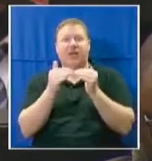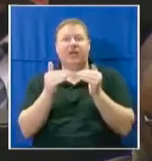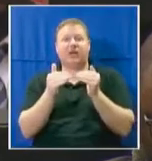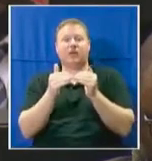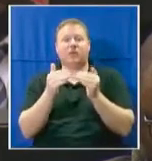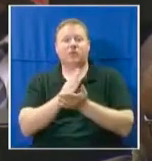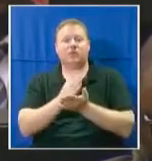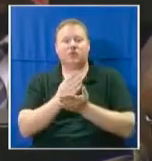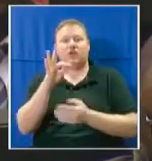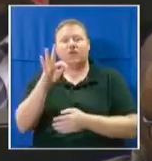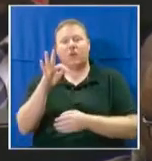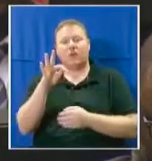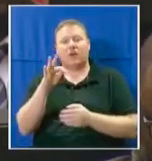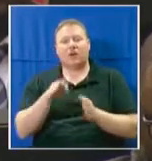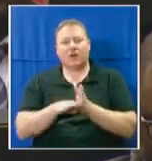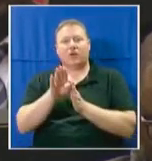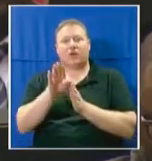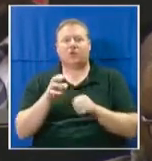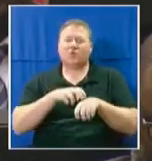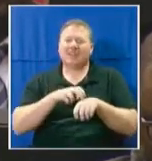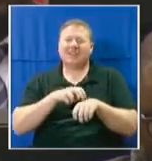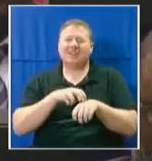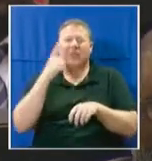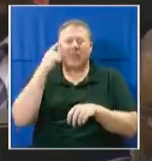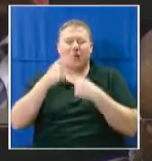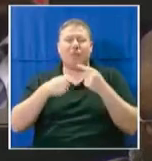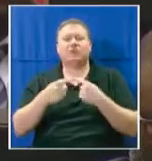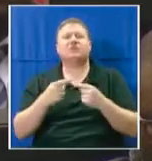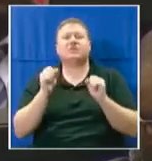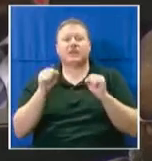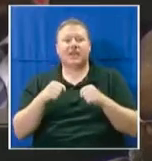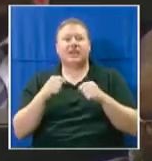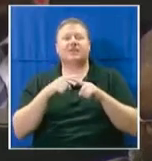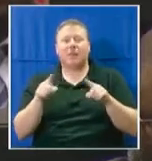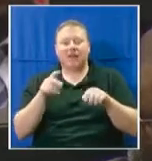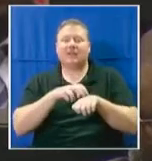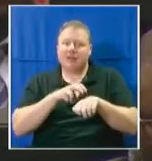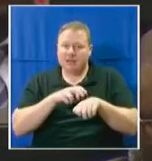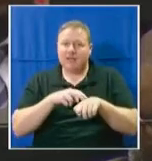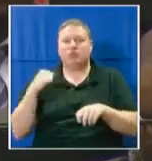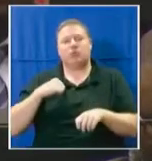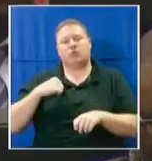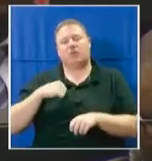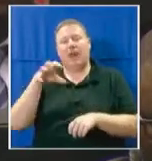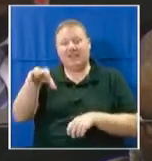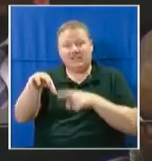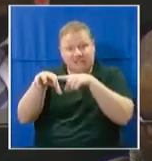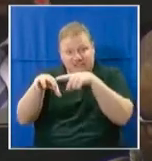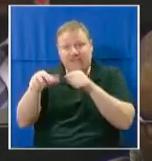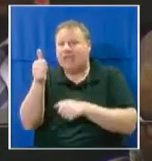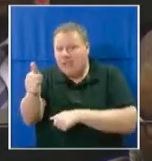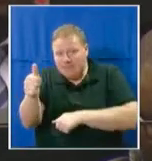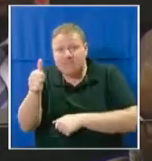I've already said in Parliament that we need to consider that, but surely one must first get the municipalities' houses in order before